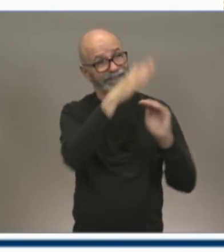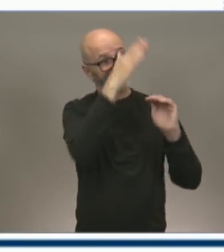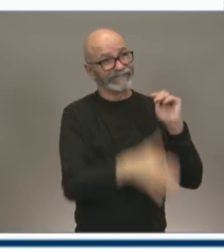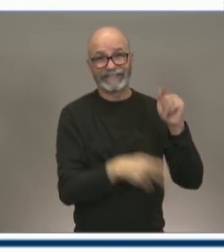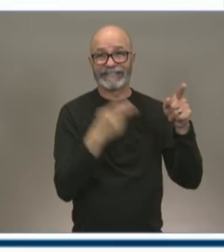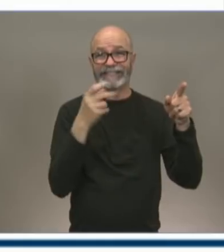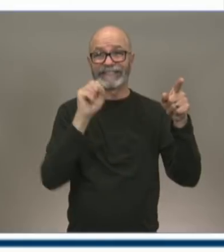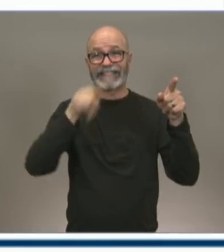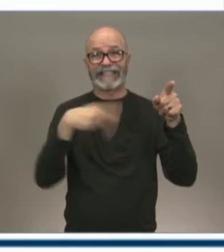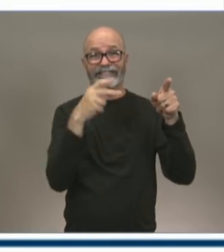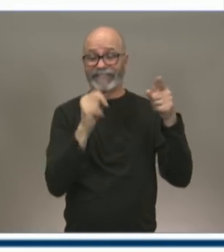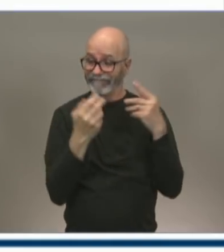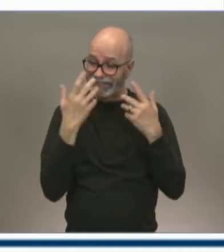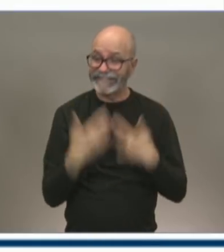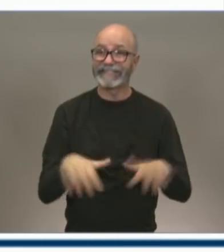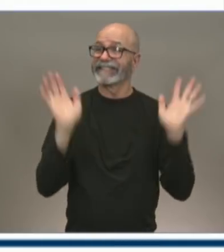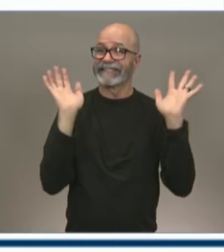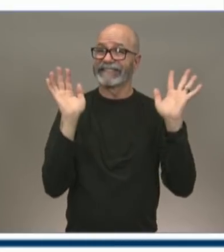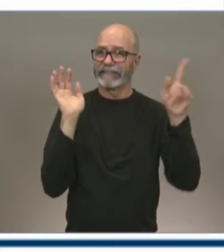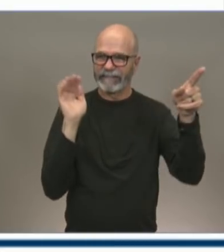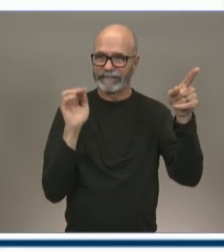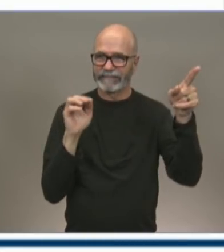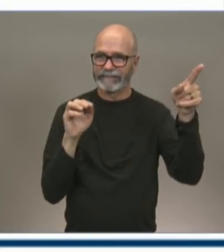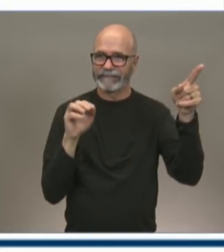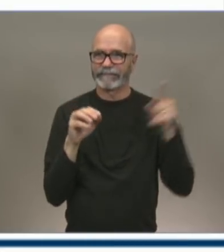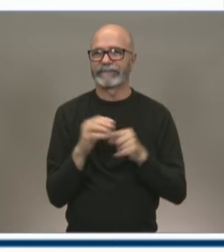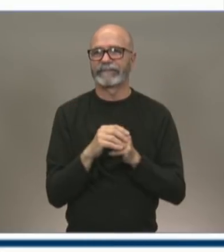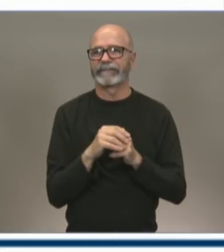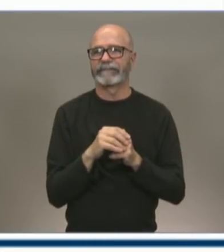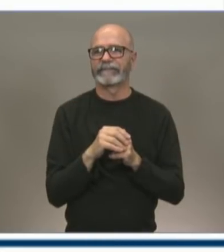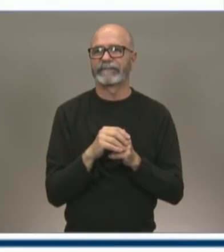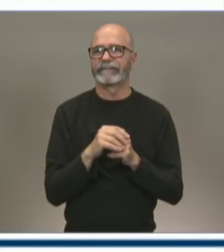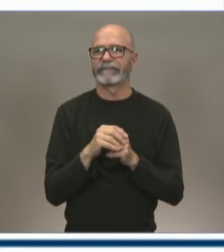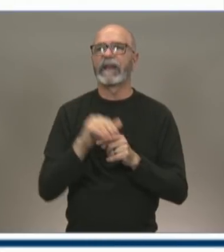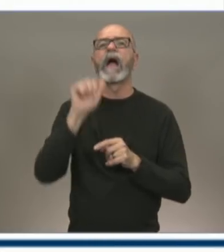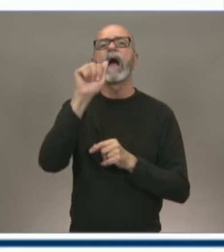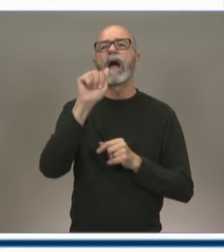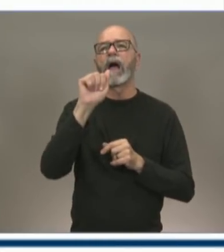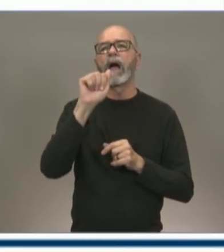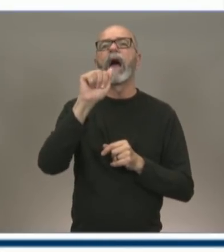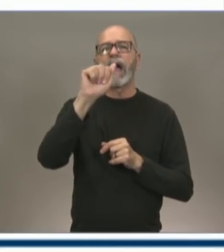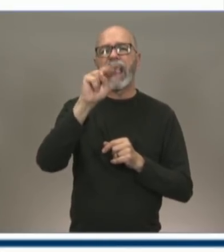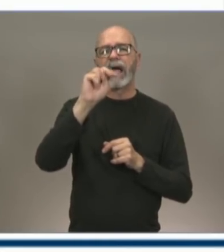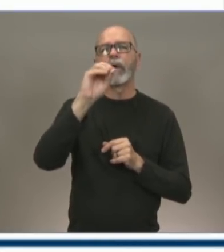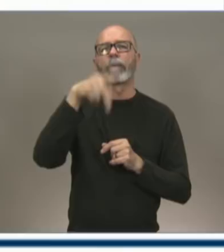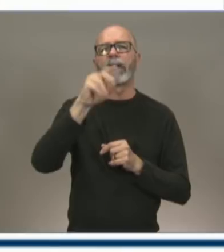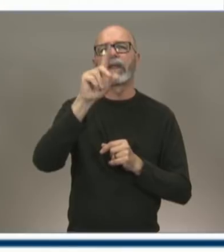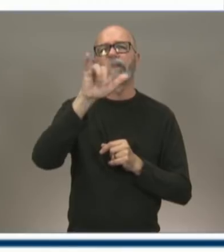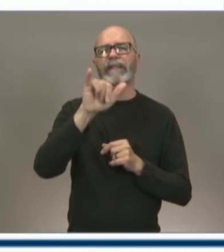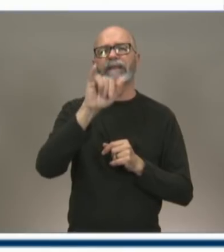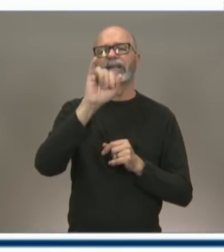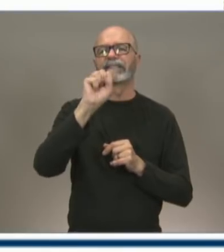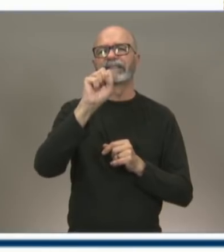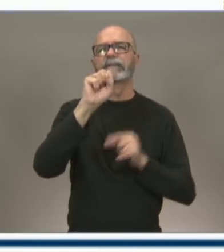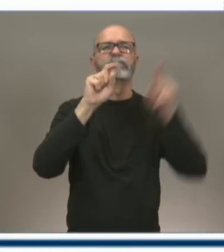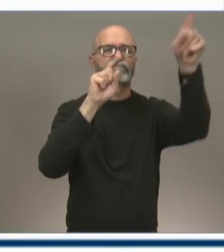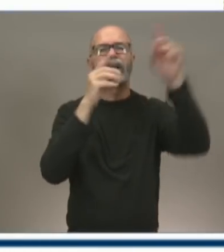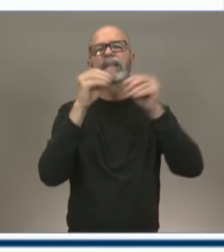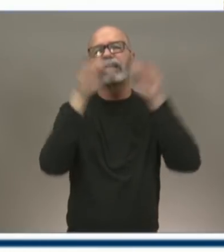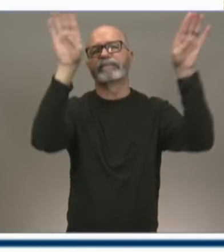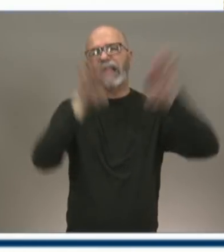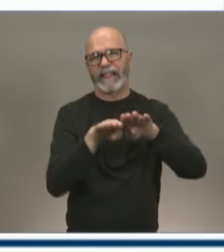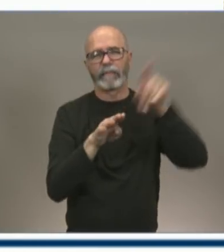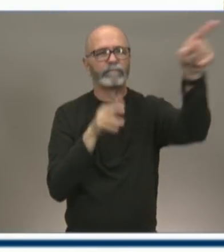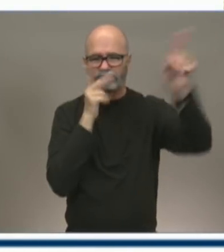of Annapolis until the day that I decide I'm no longer going to do that, and they will be the first people that I notify. Next question will go to